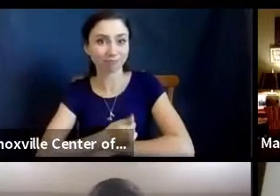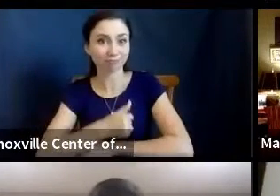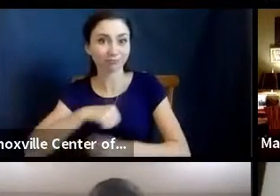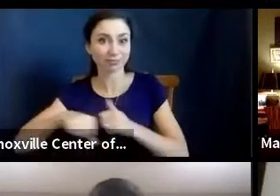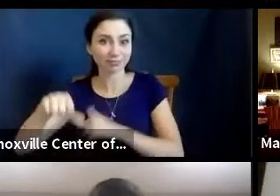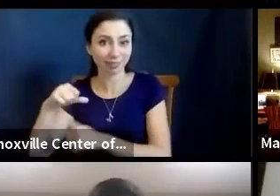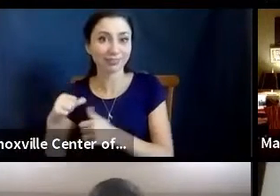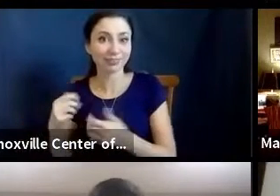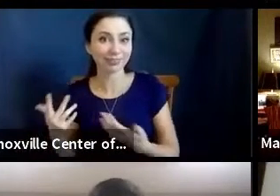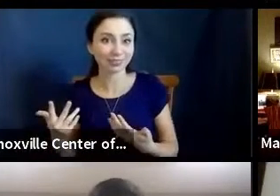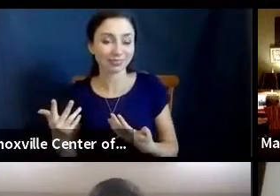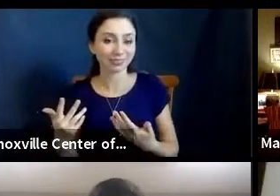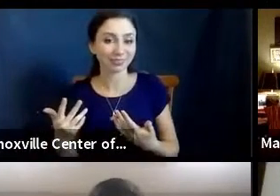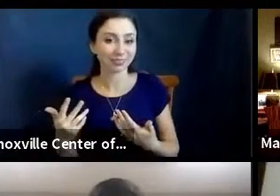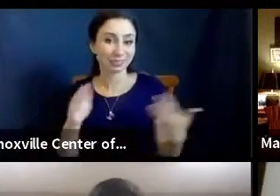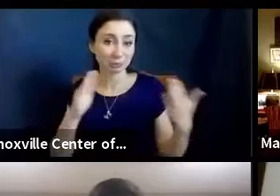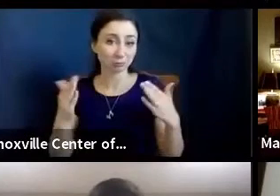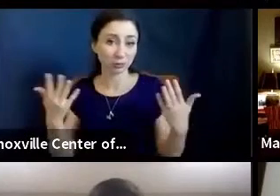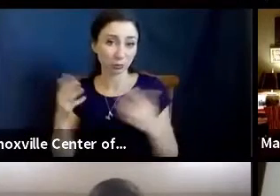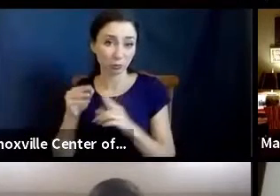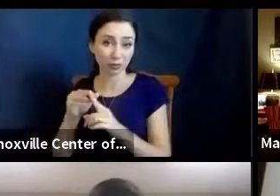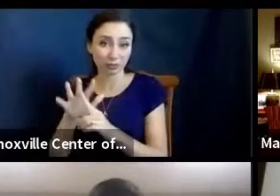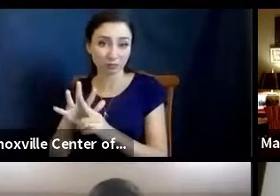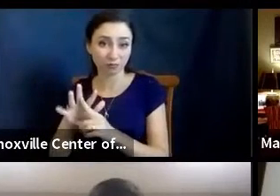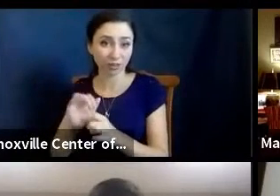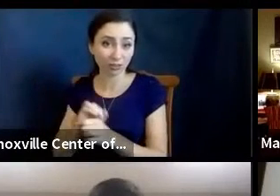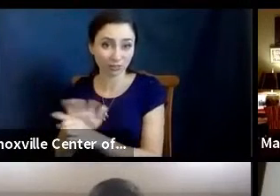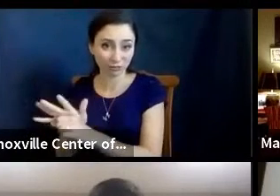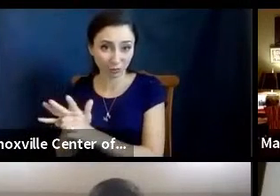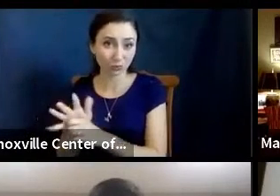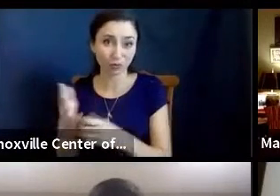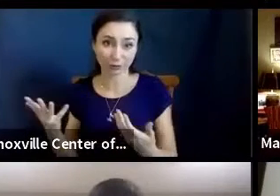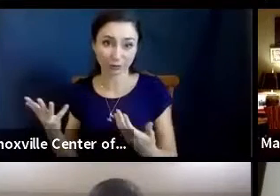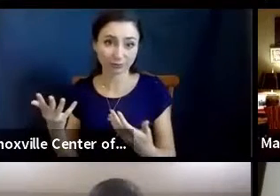what this virus is posing as a threat.